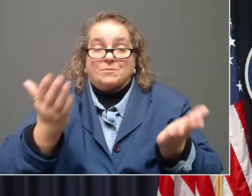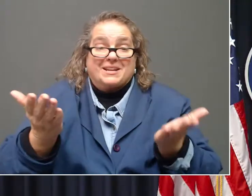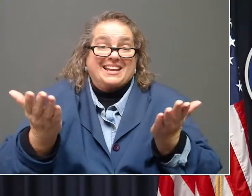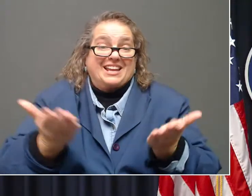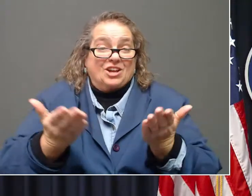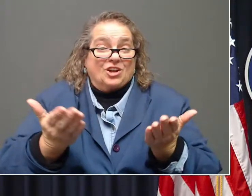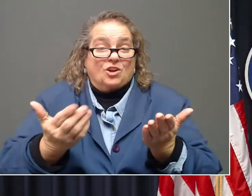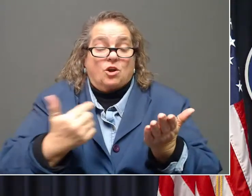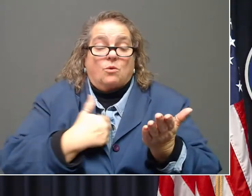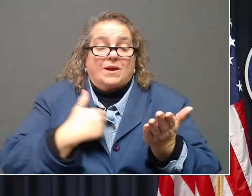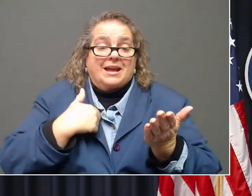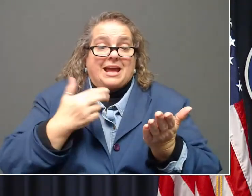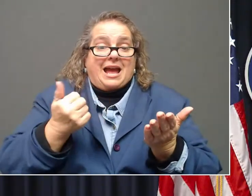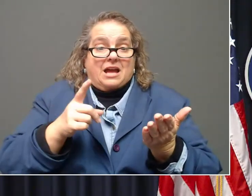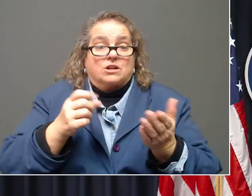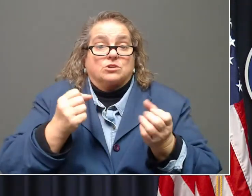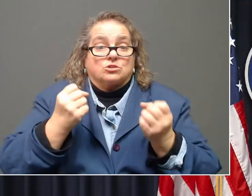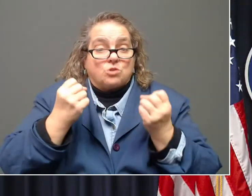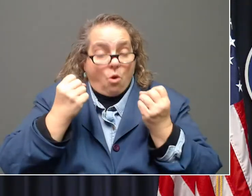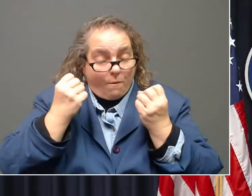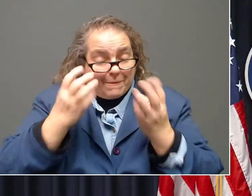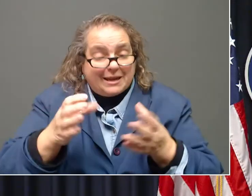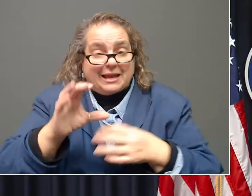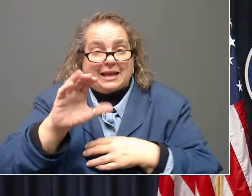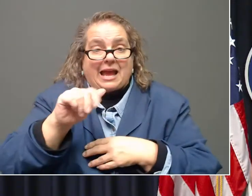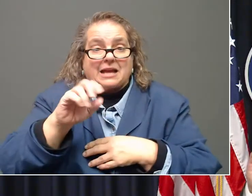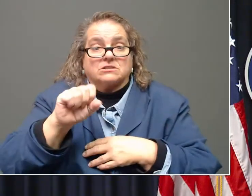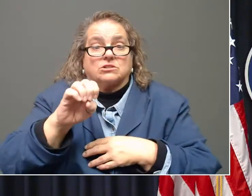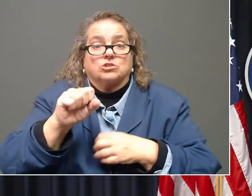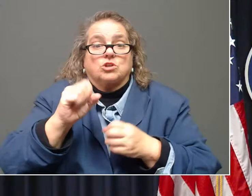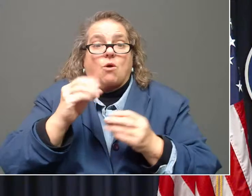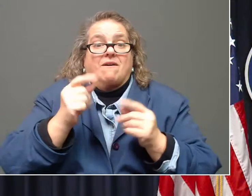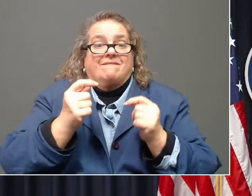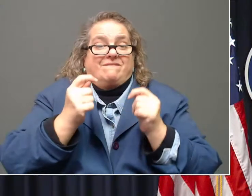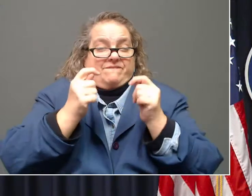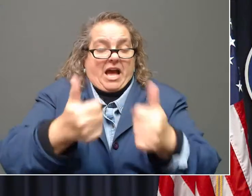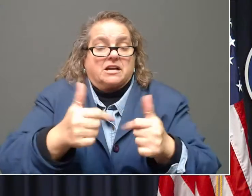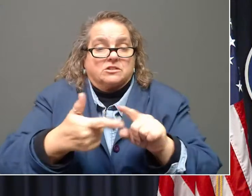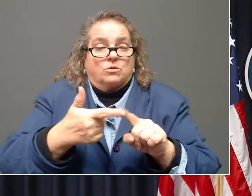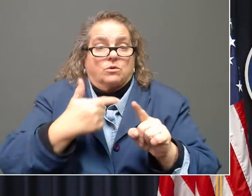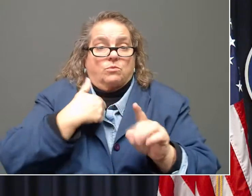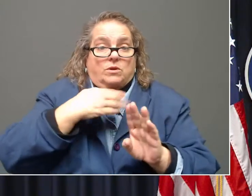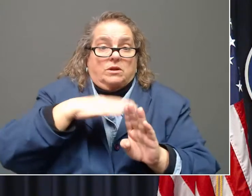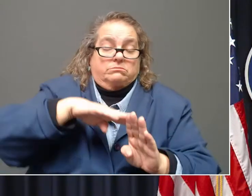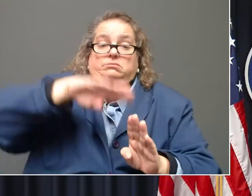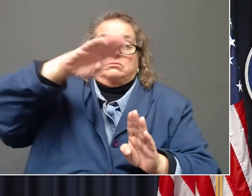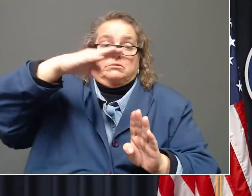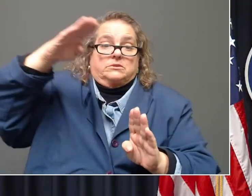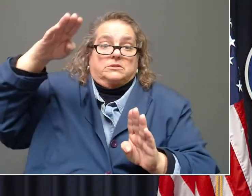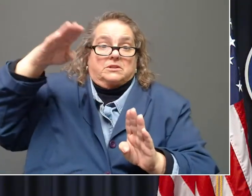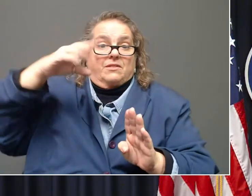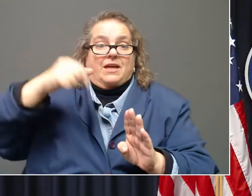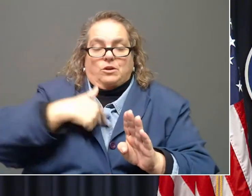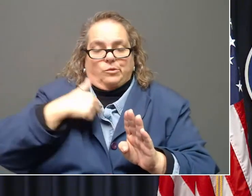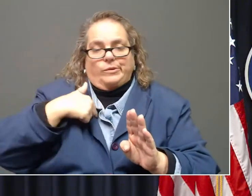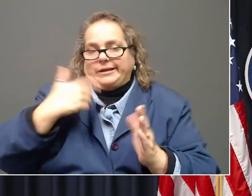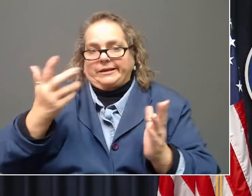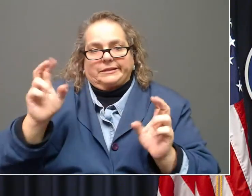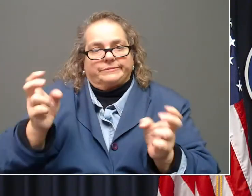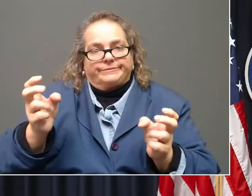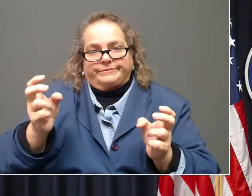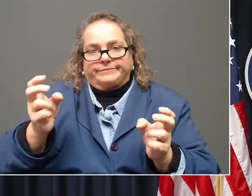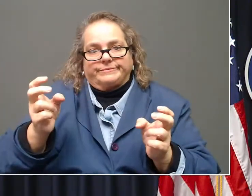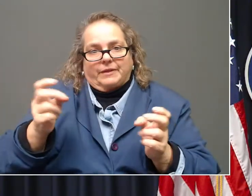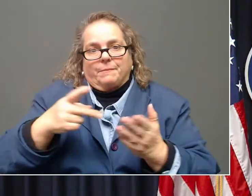that we've been given from the federal government about what to include. But this is also something we're seeing all over the United States. We're seeing decrease